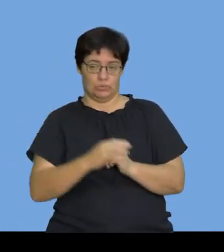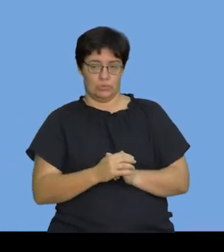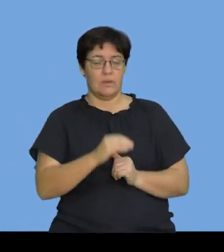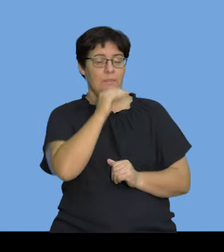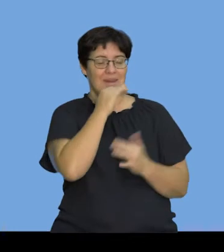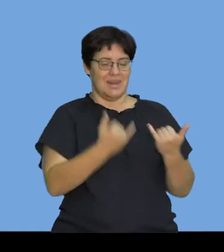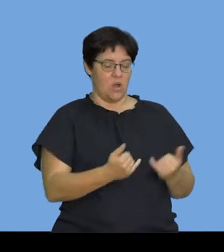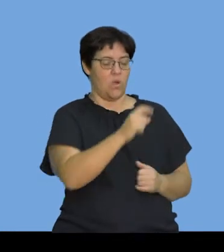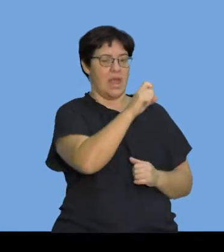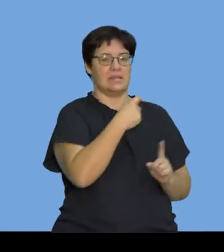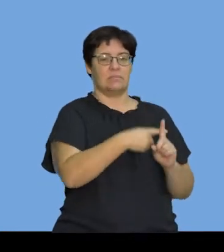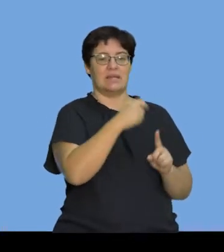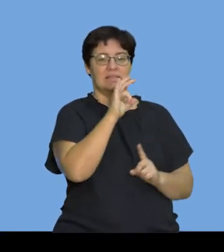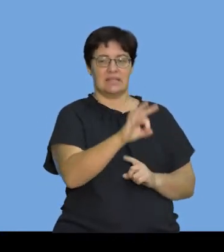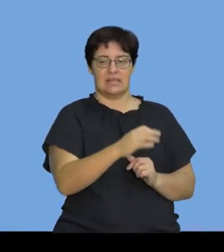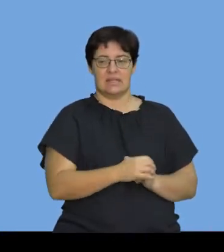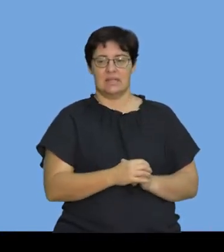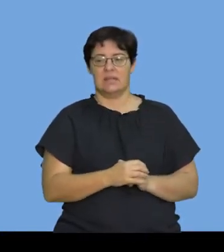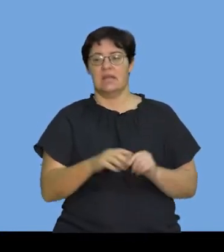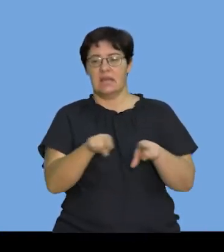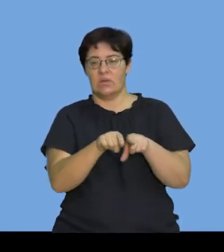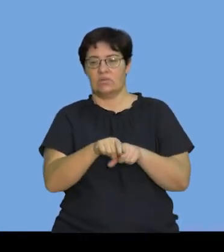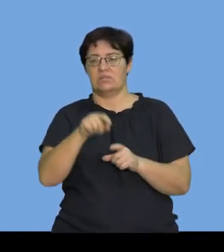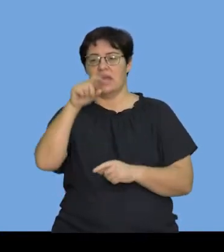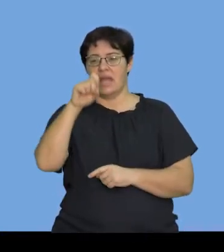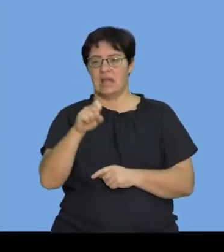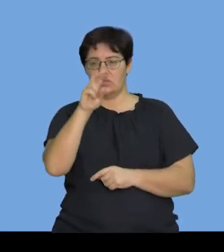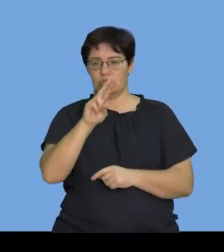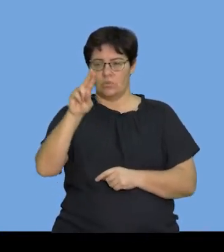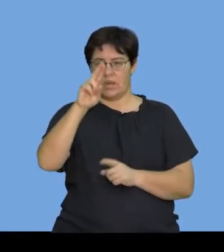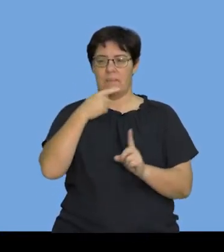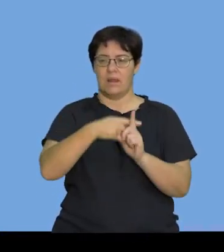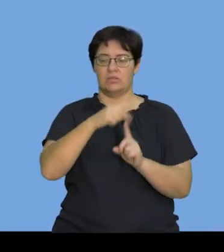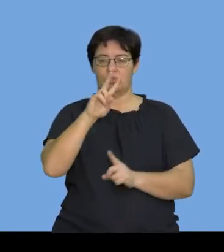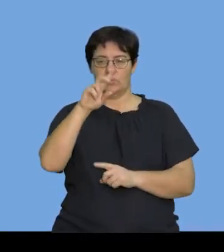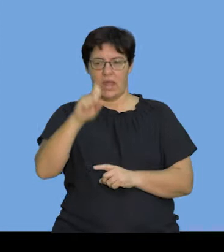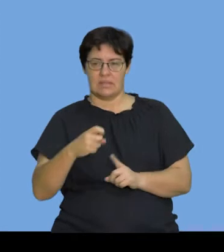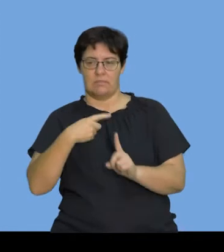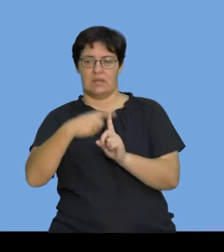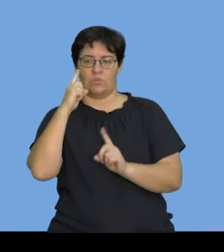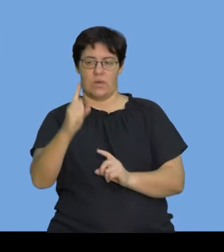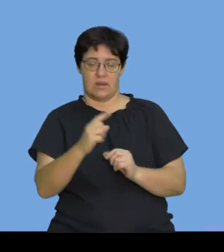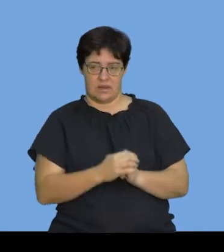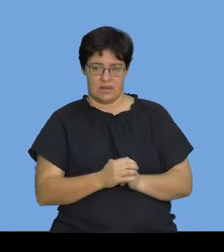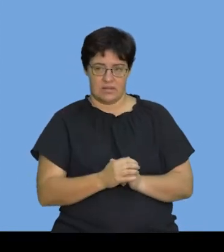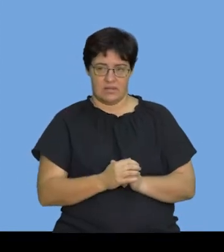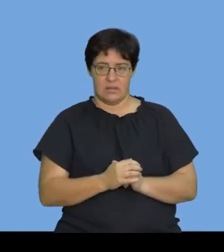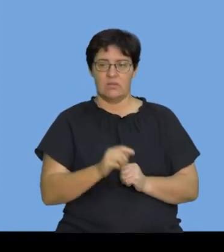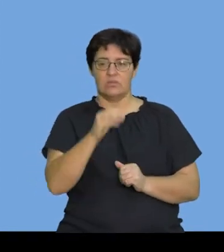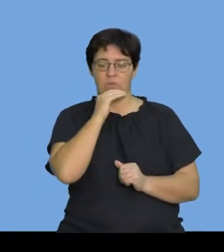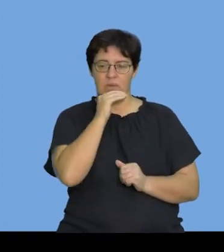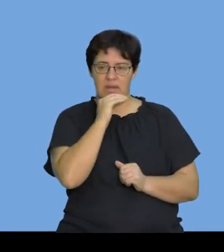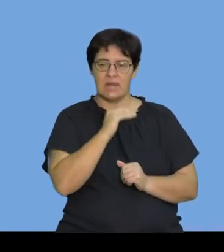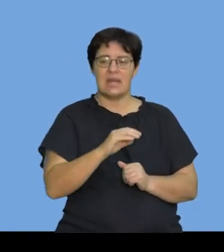squared plus 2x plus 1. Then let's simplify this. It becomes 0 equal